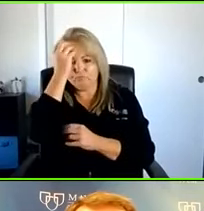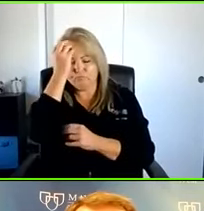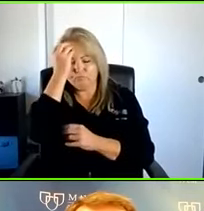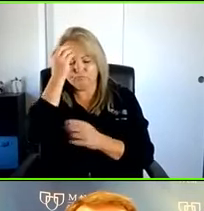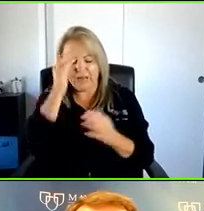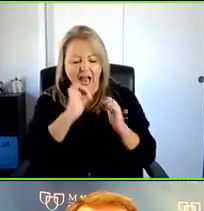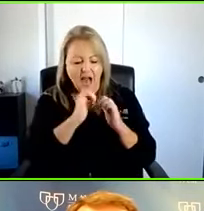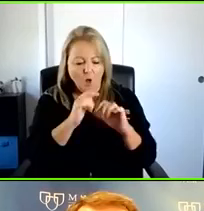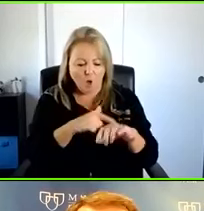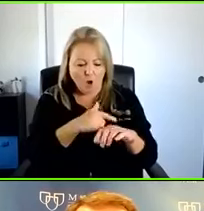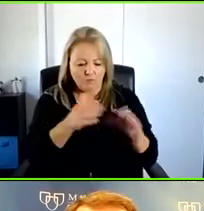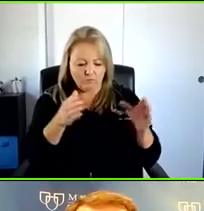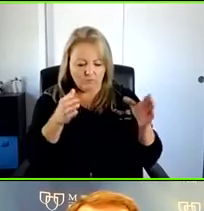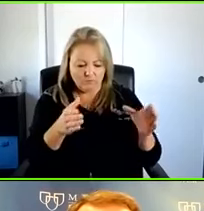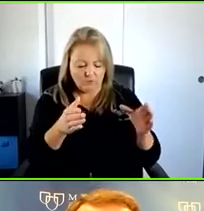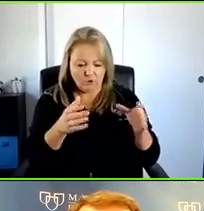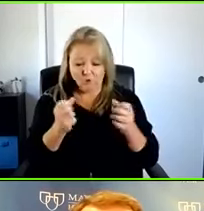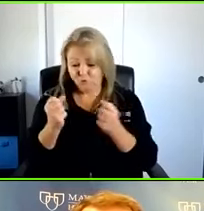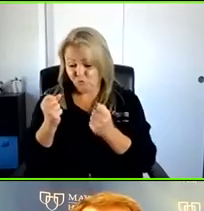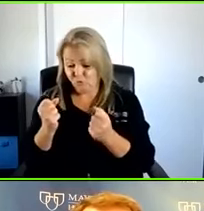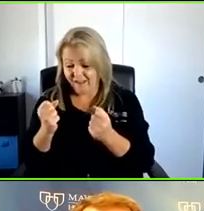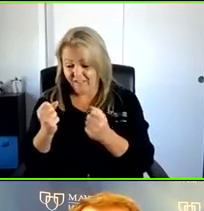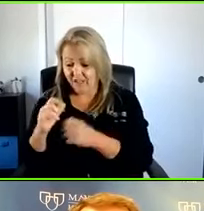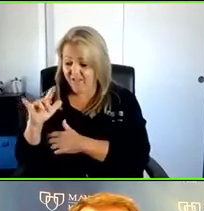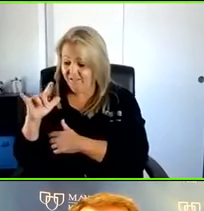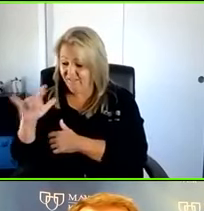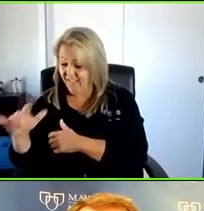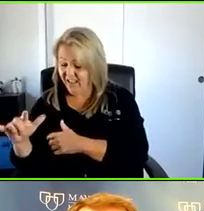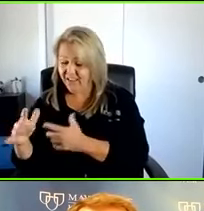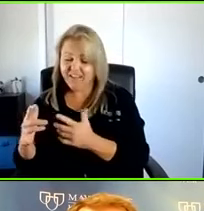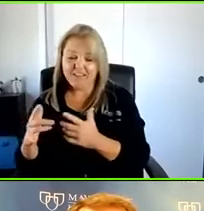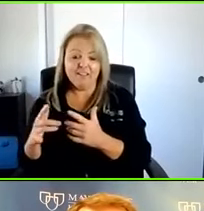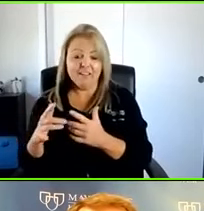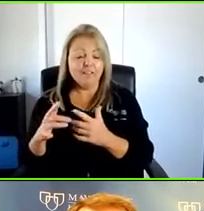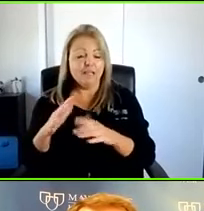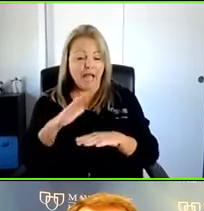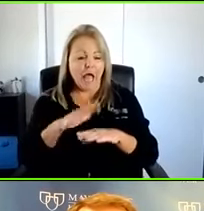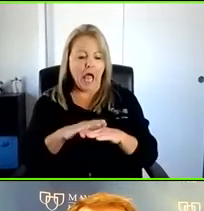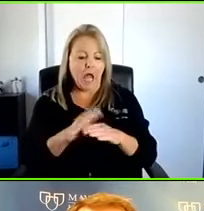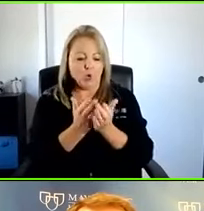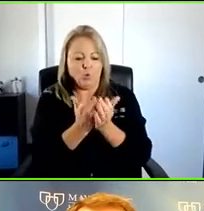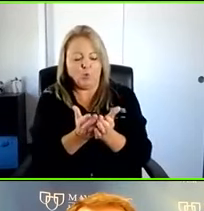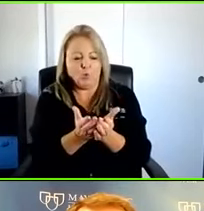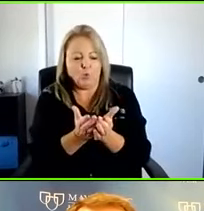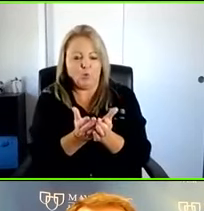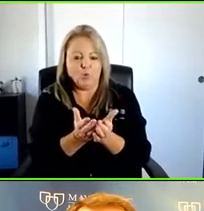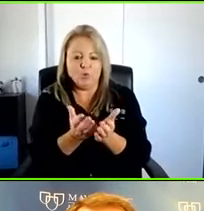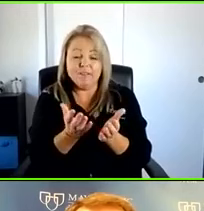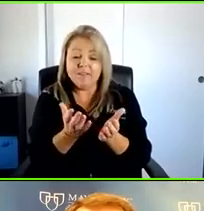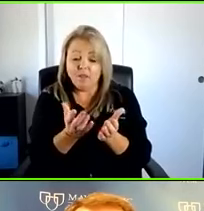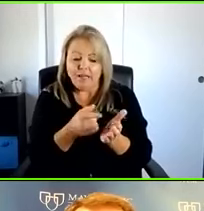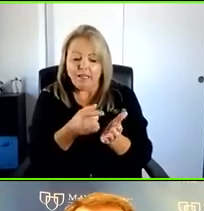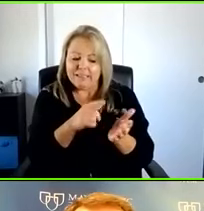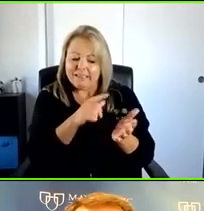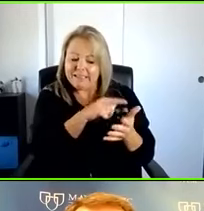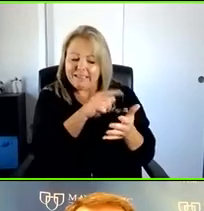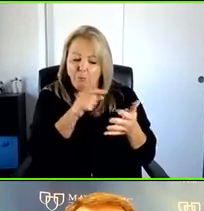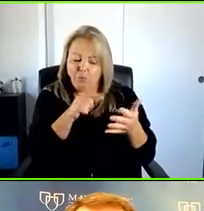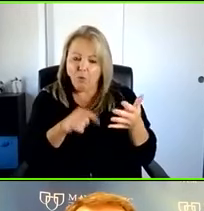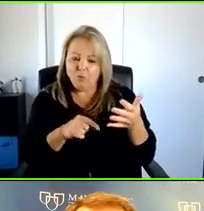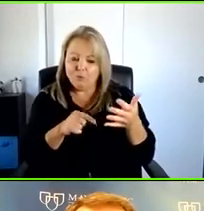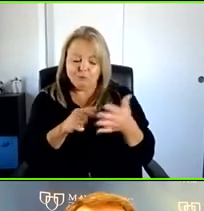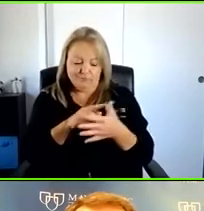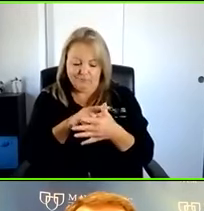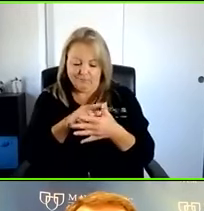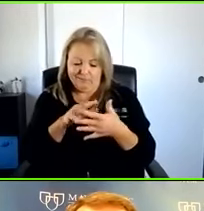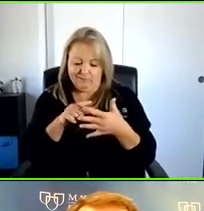long are you going to be gone? Are you driving? Are you flying? Are you going to be on a cruise? Some of those items, some